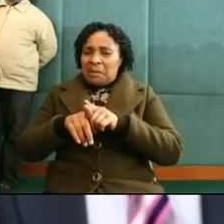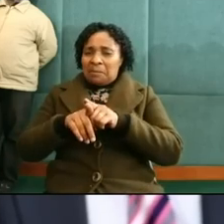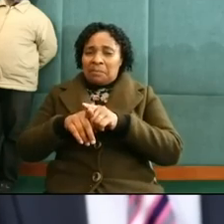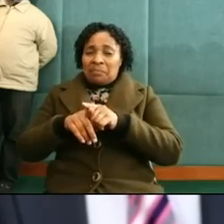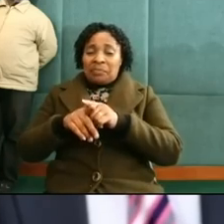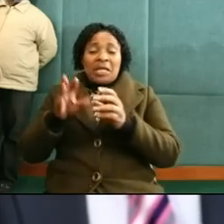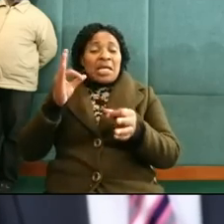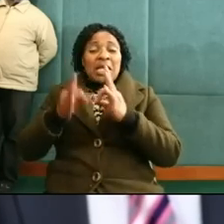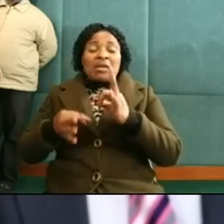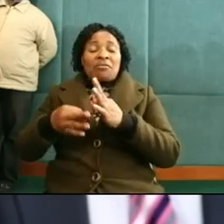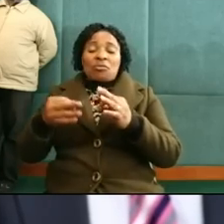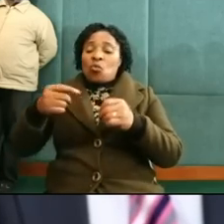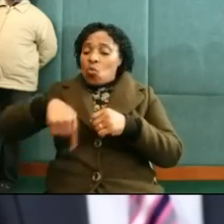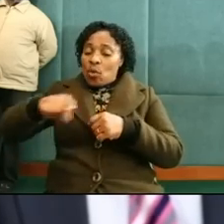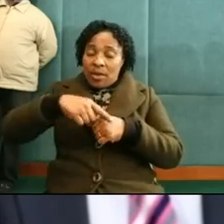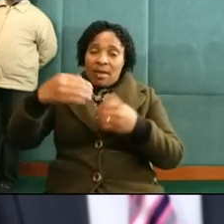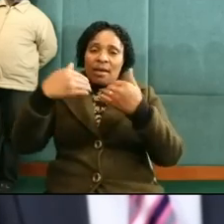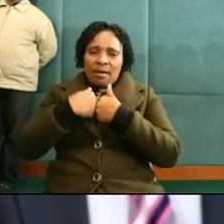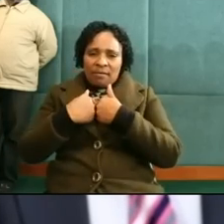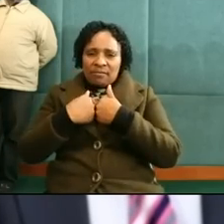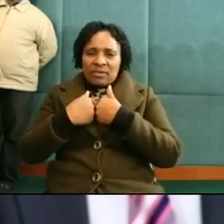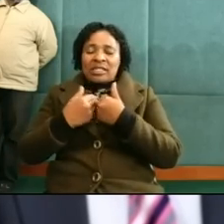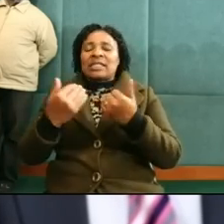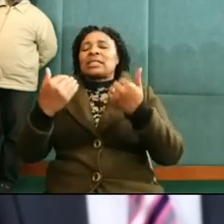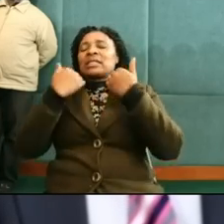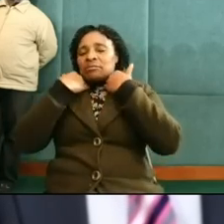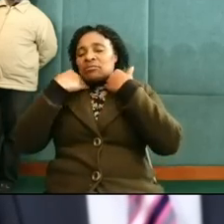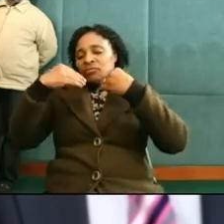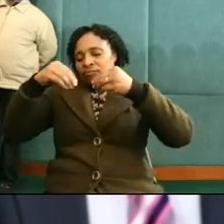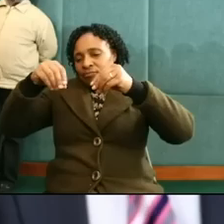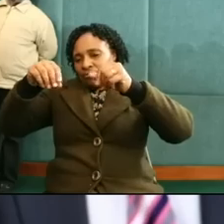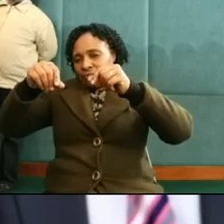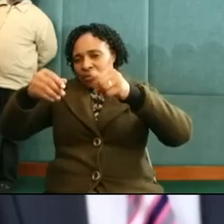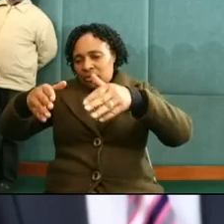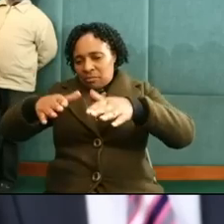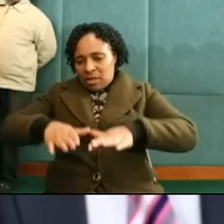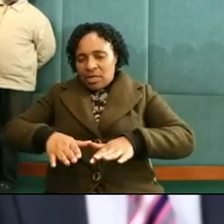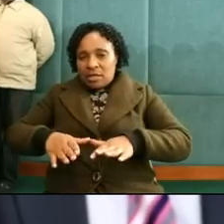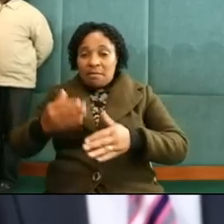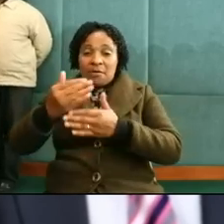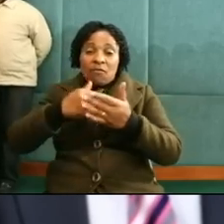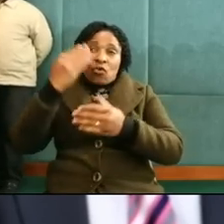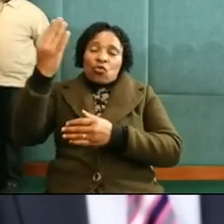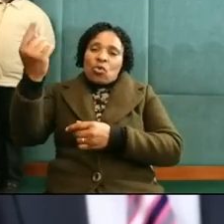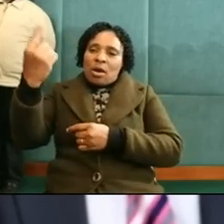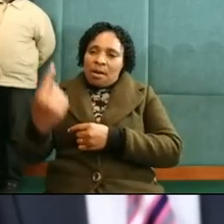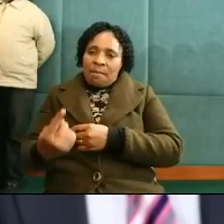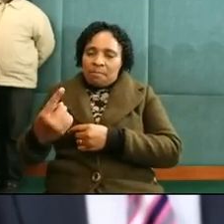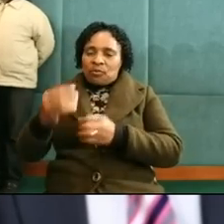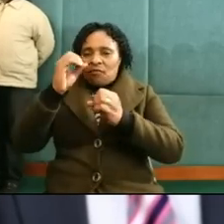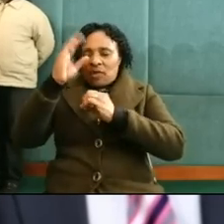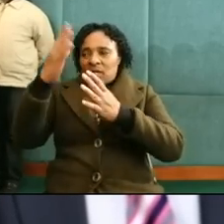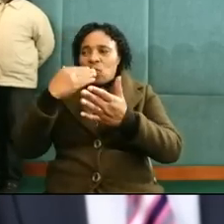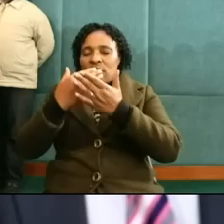if we may have to slip in the dust before you come, Father, we thank